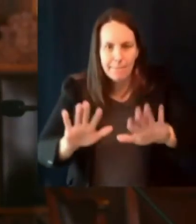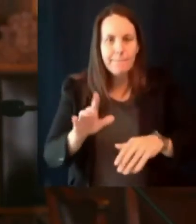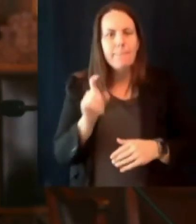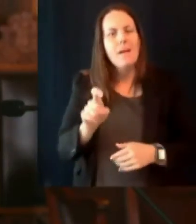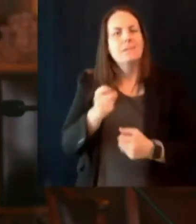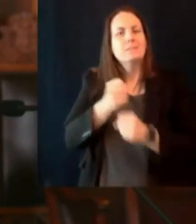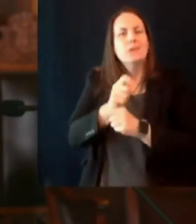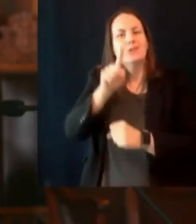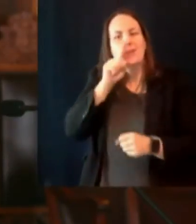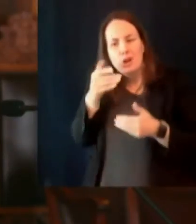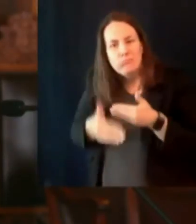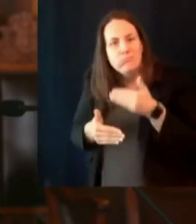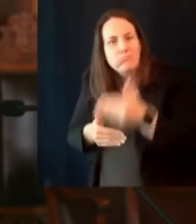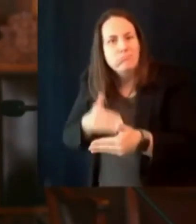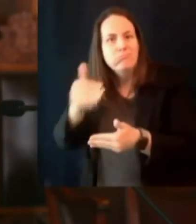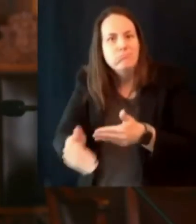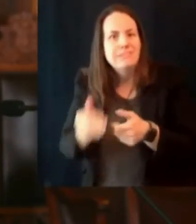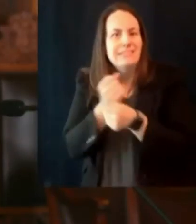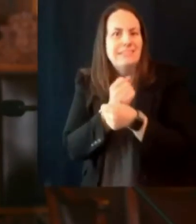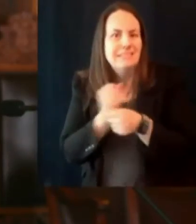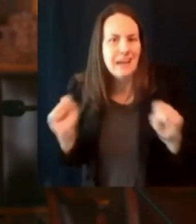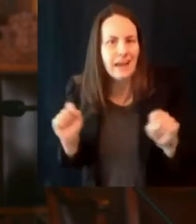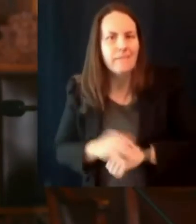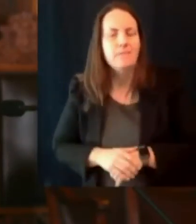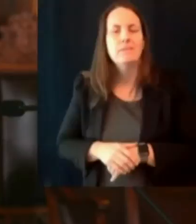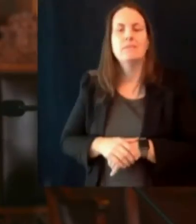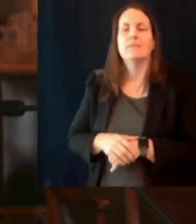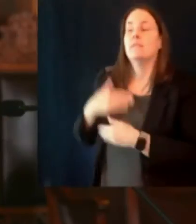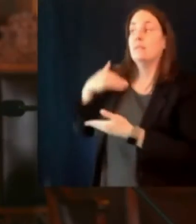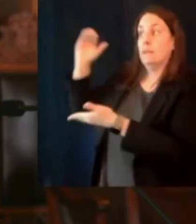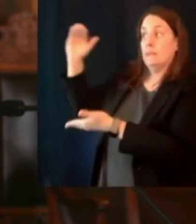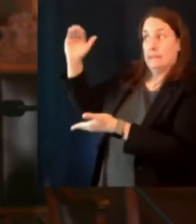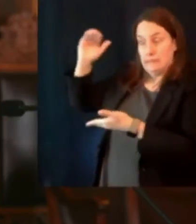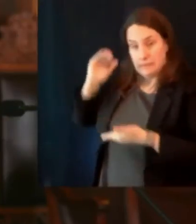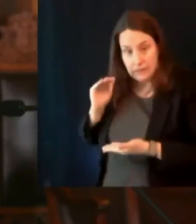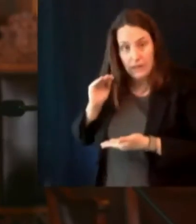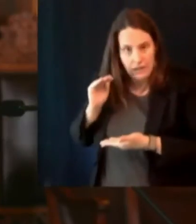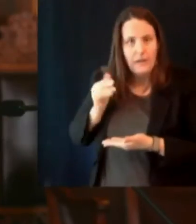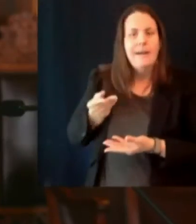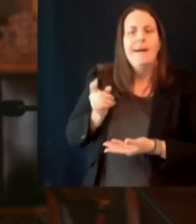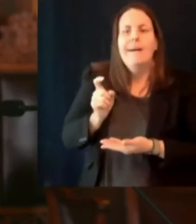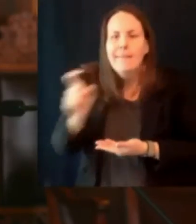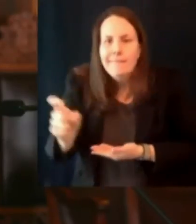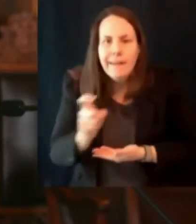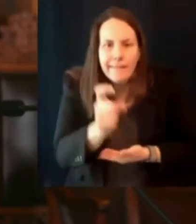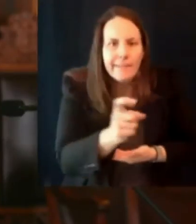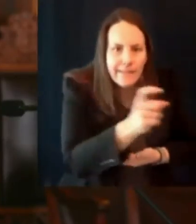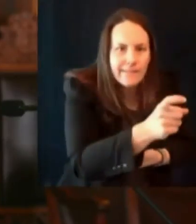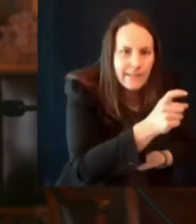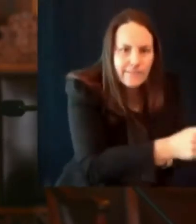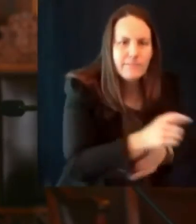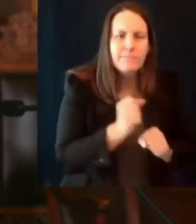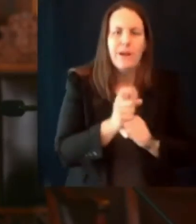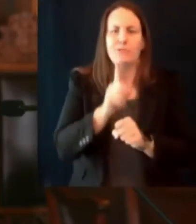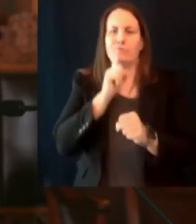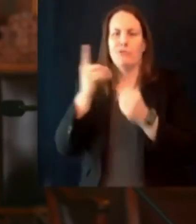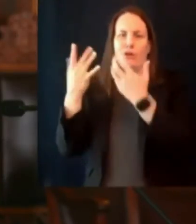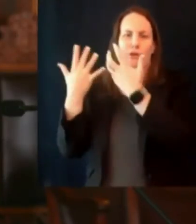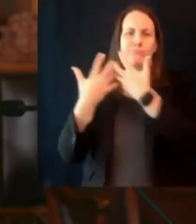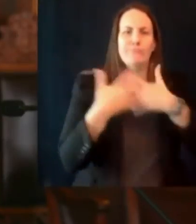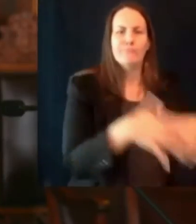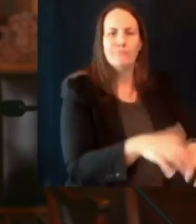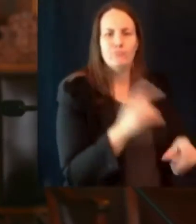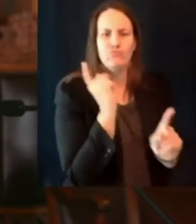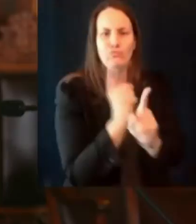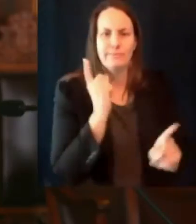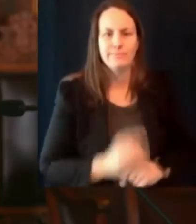more vaccines in arms, but we also want to make sure we're doing that work well. The vaccinators have completed their safety trainings and that we are making